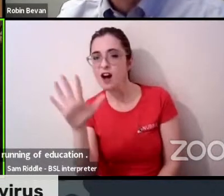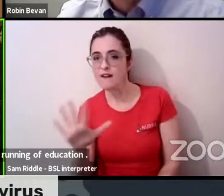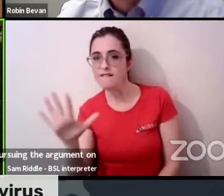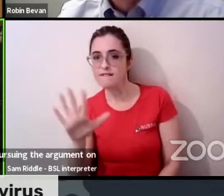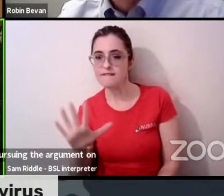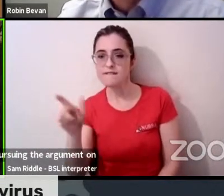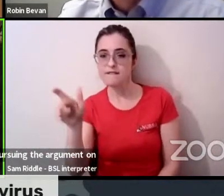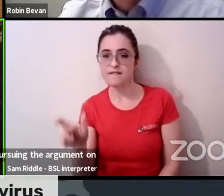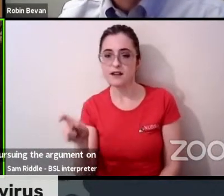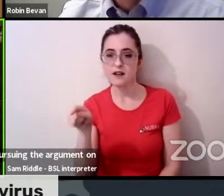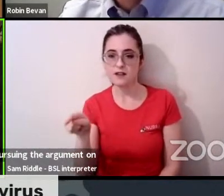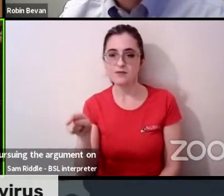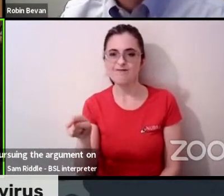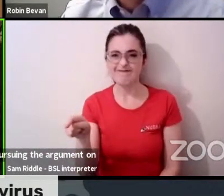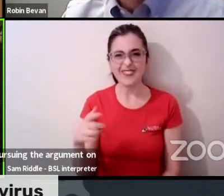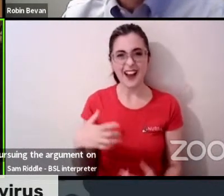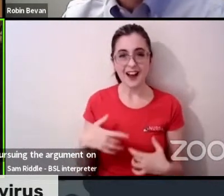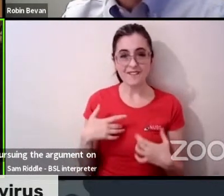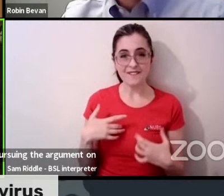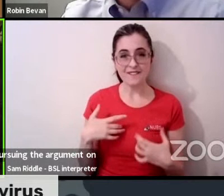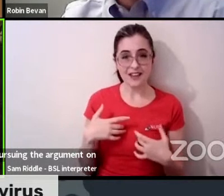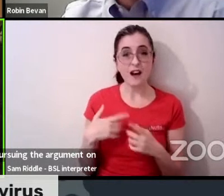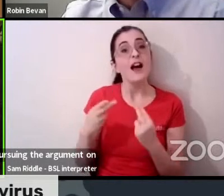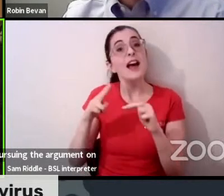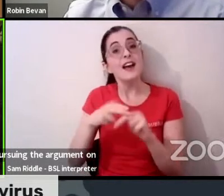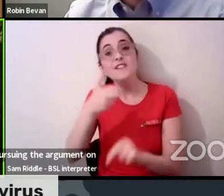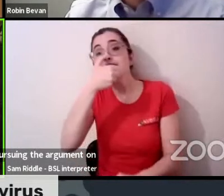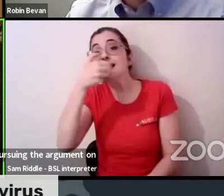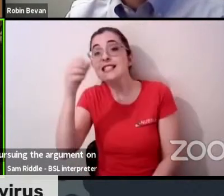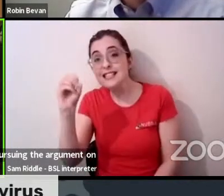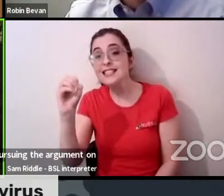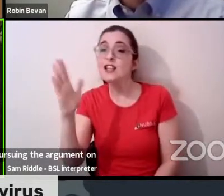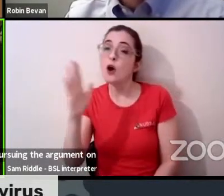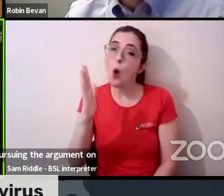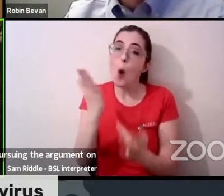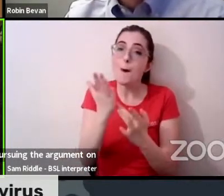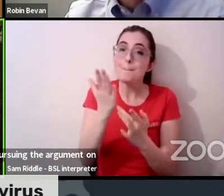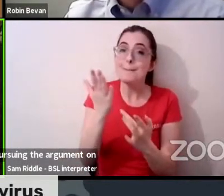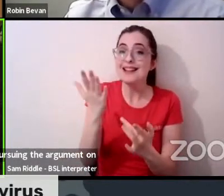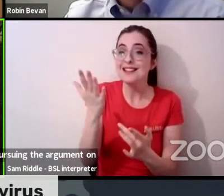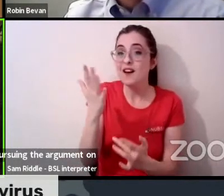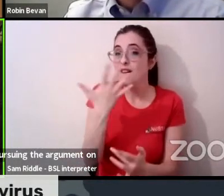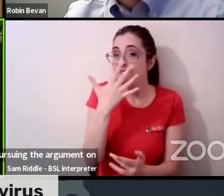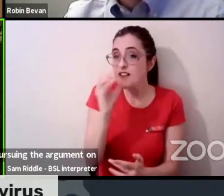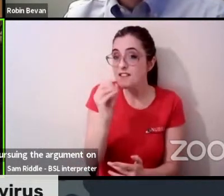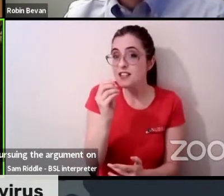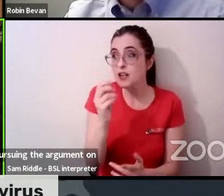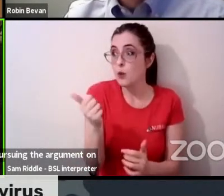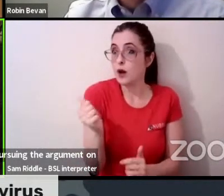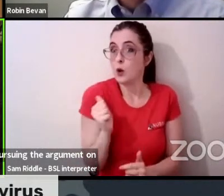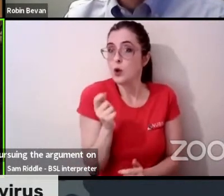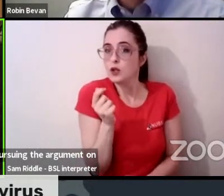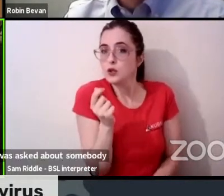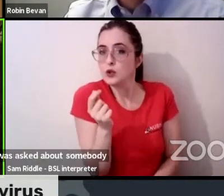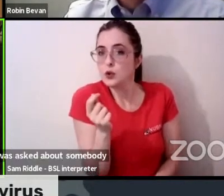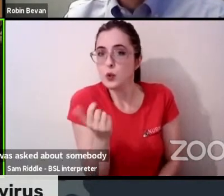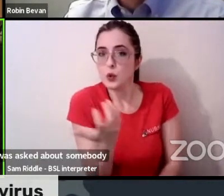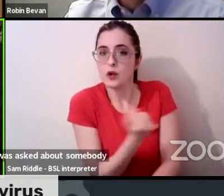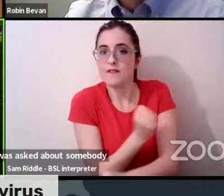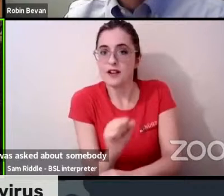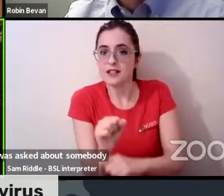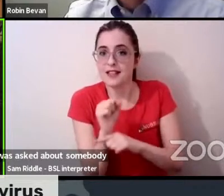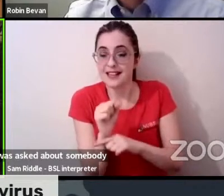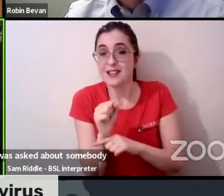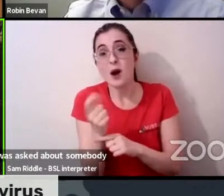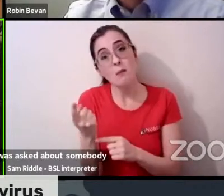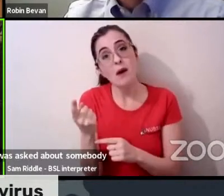I do think that somebody who is 60 or in their mid-50s, they're coming up to their vaccination, they are much more at risk than other